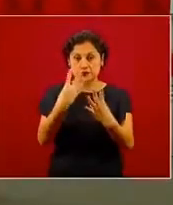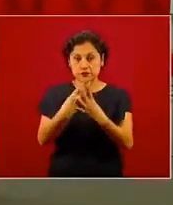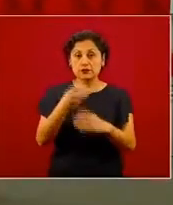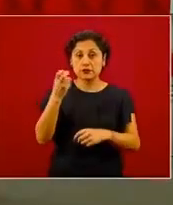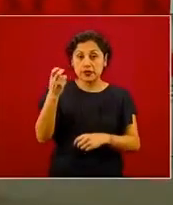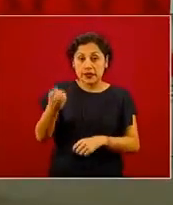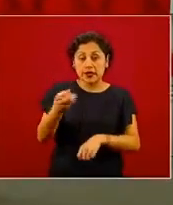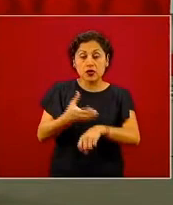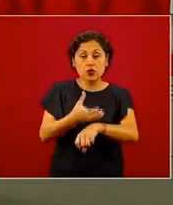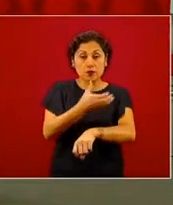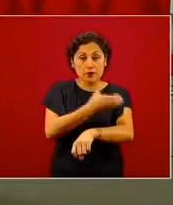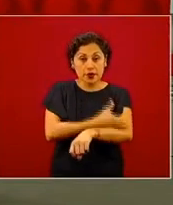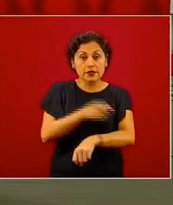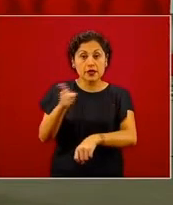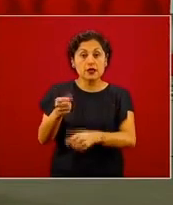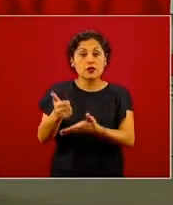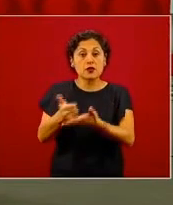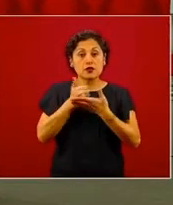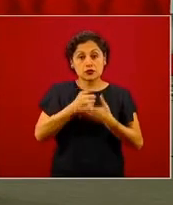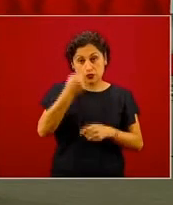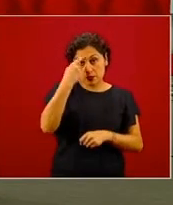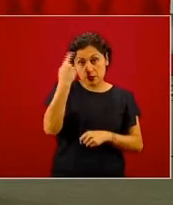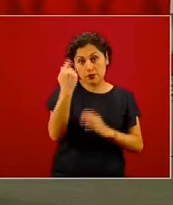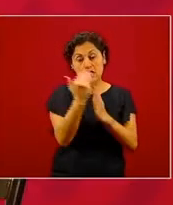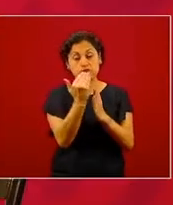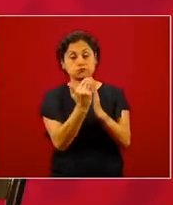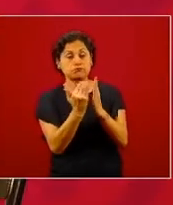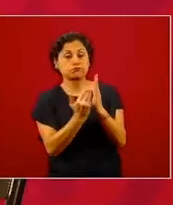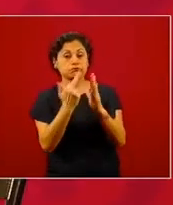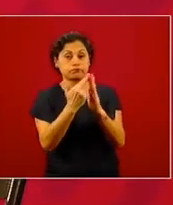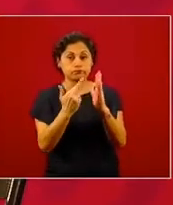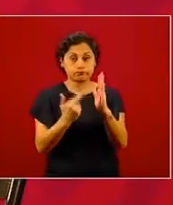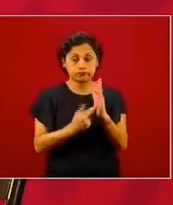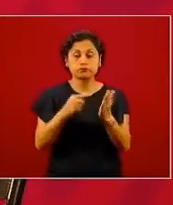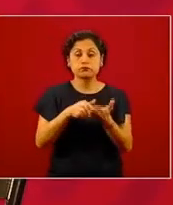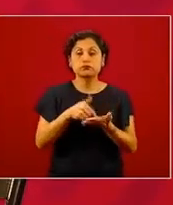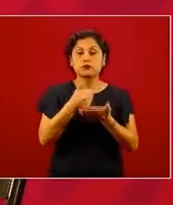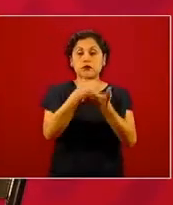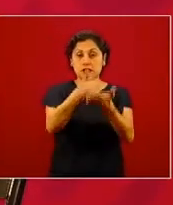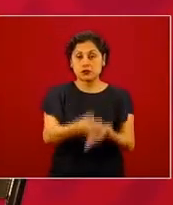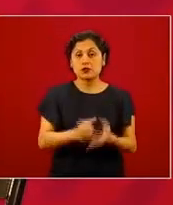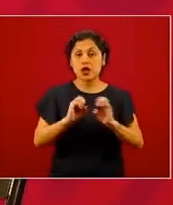he's a colleague who defined and expressed all of the protocols